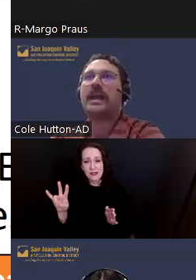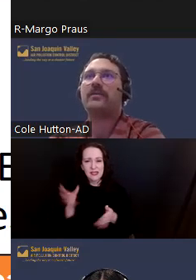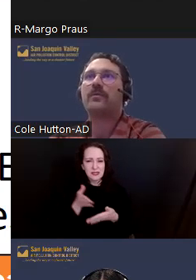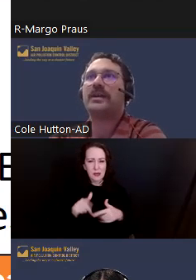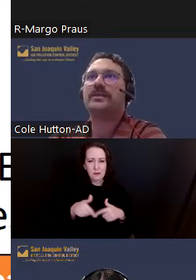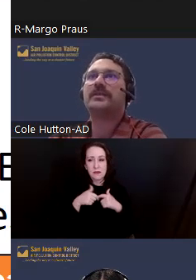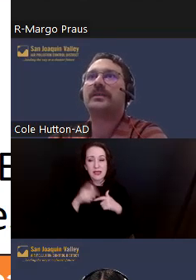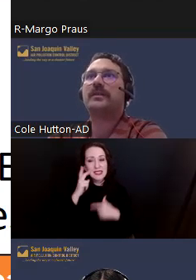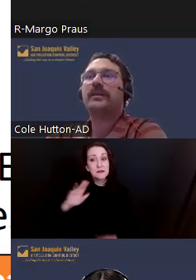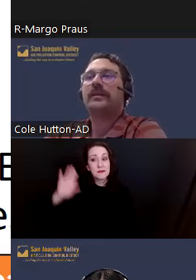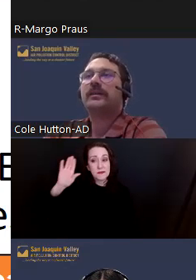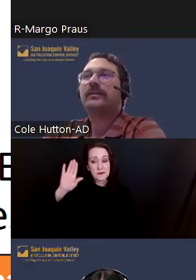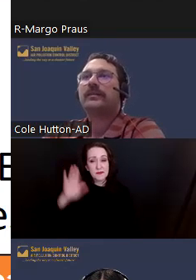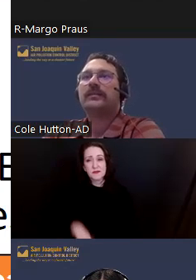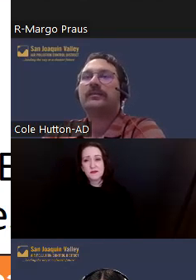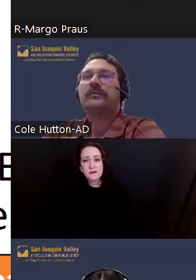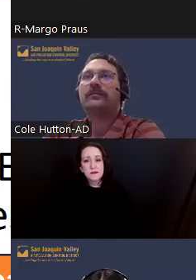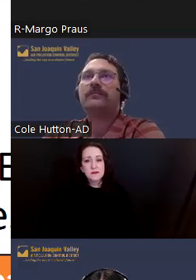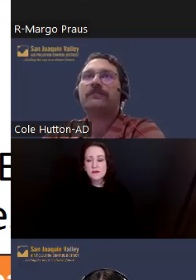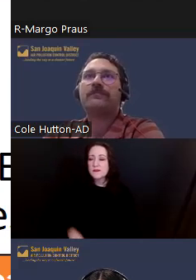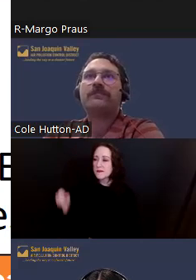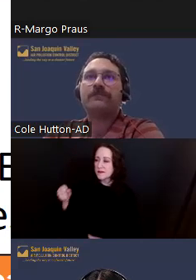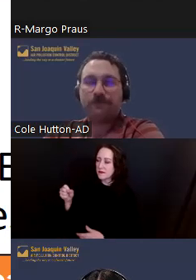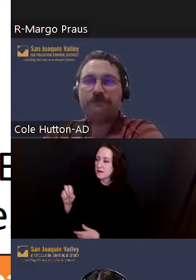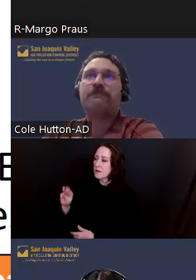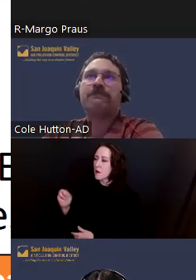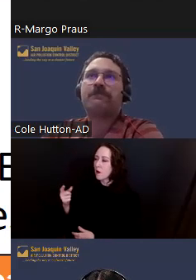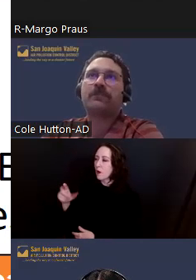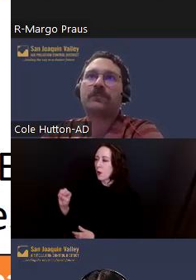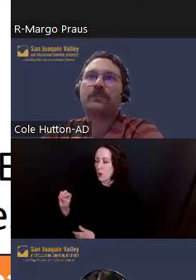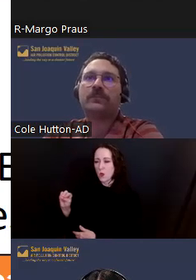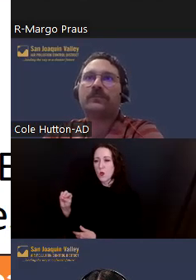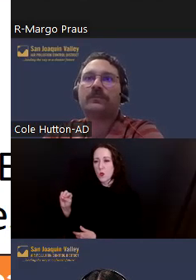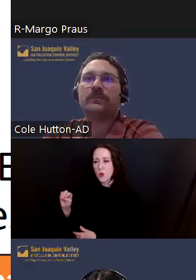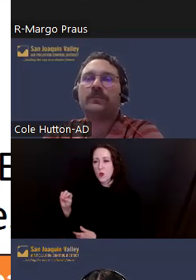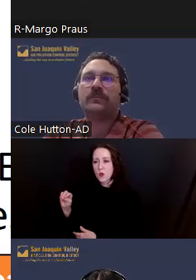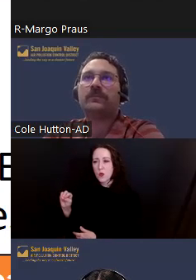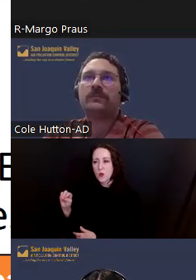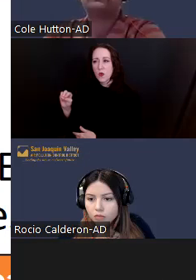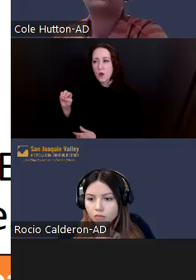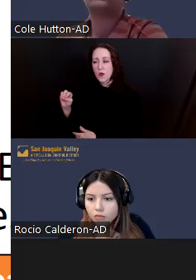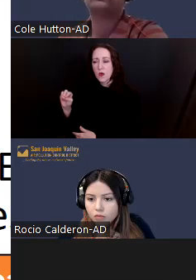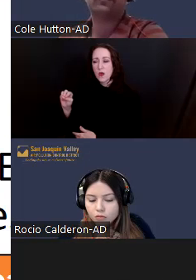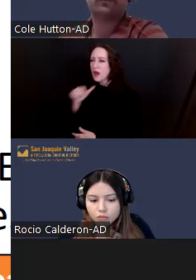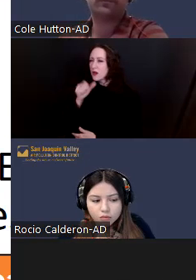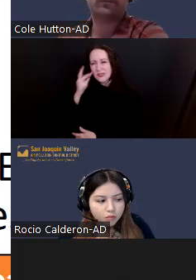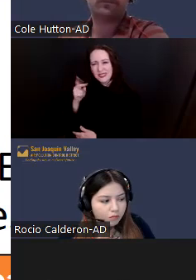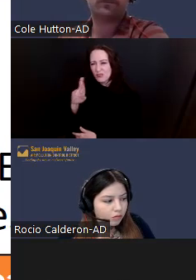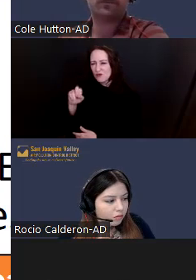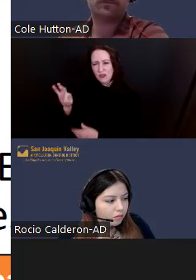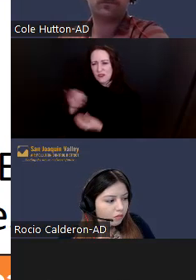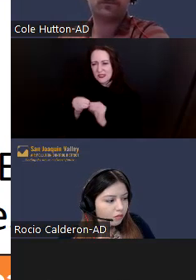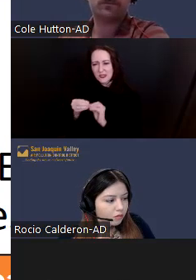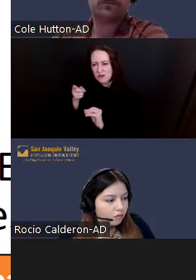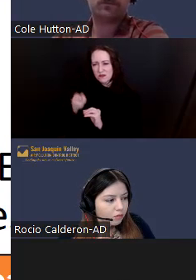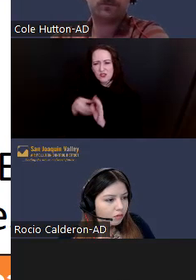see a hand raised. Yeah, Cole, this is Margot. Mhm. I don't see the reference numbers on